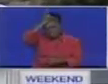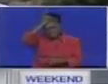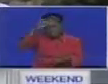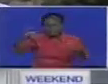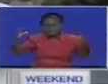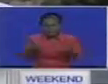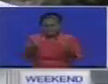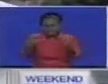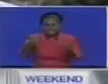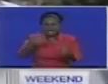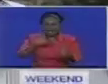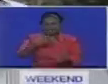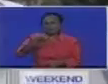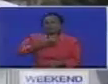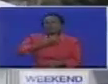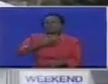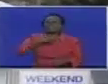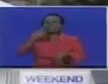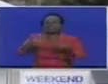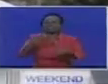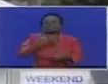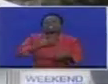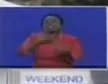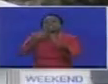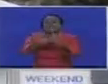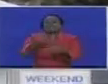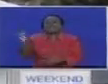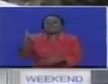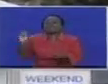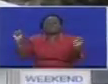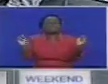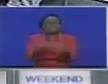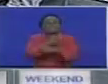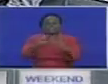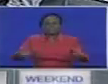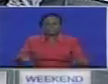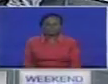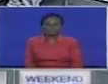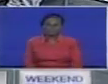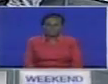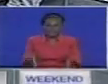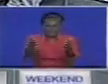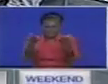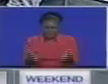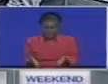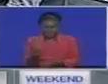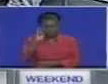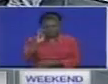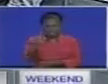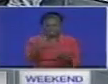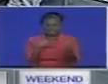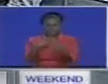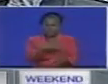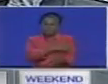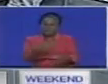party can have its owners. We cannot continue owning the party from Nairobi. Right, and on that clip then, of course, talking about how power